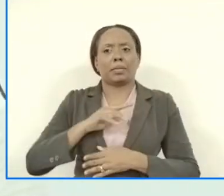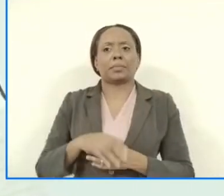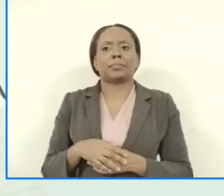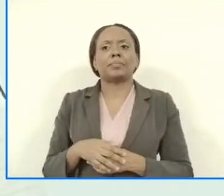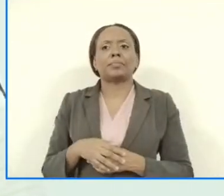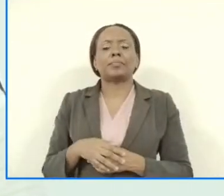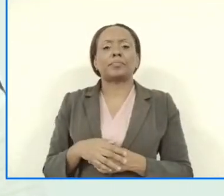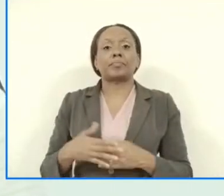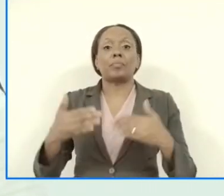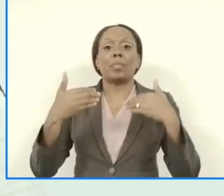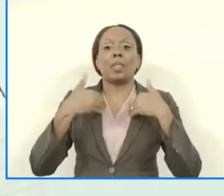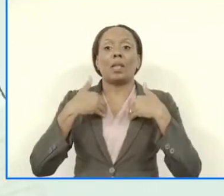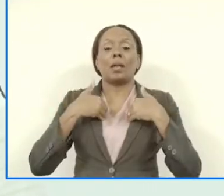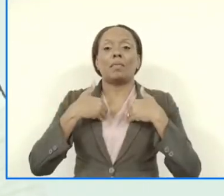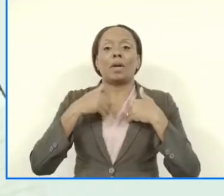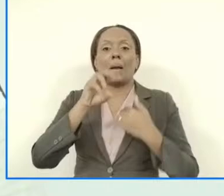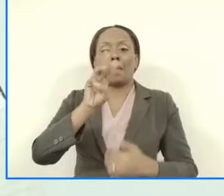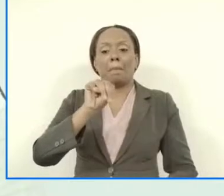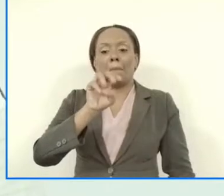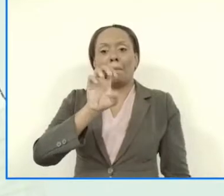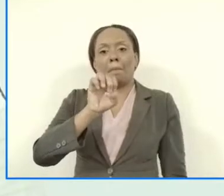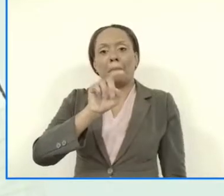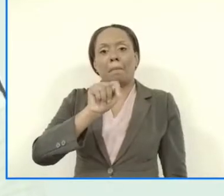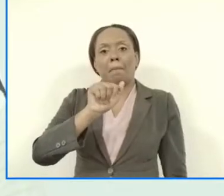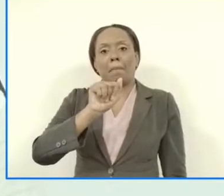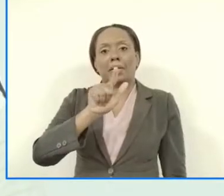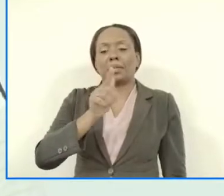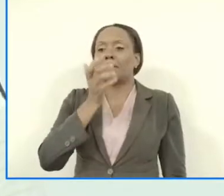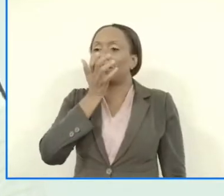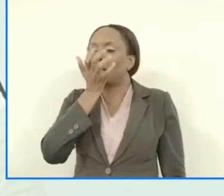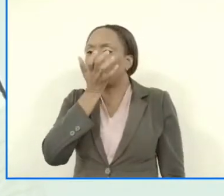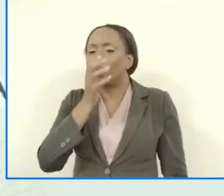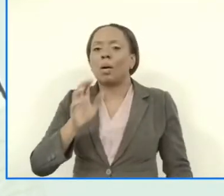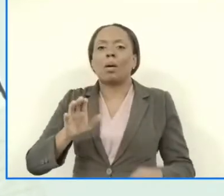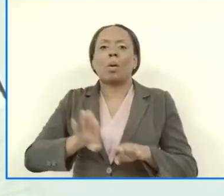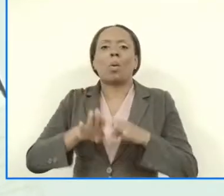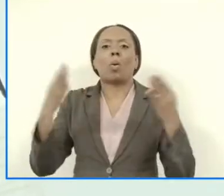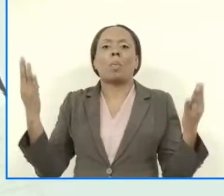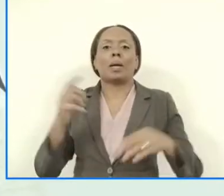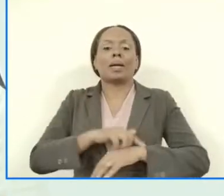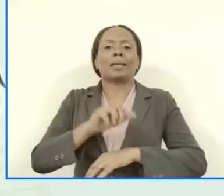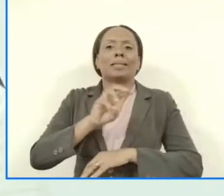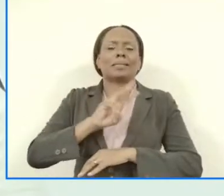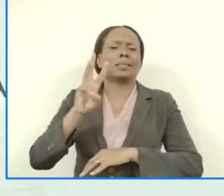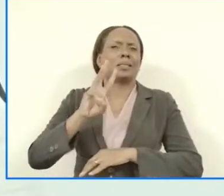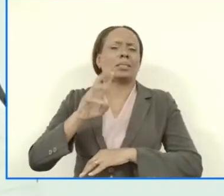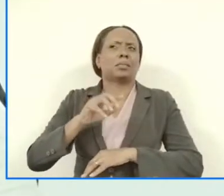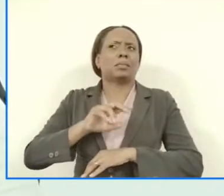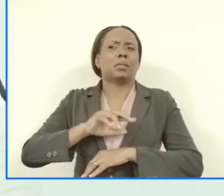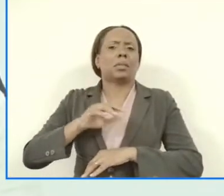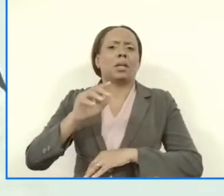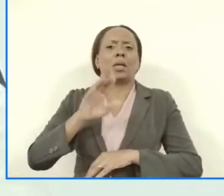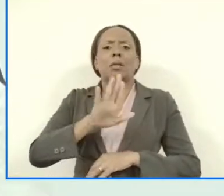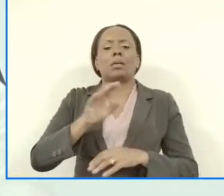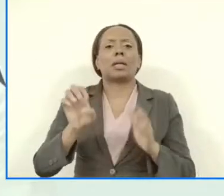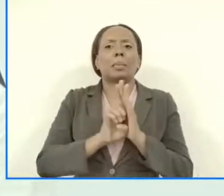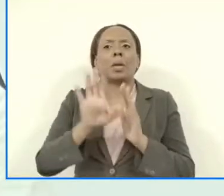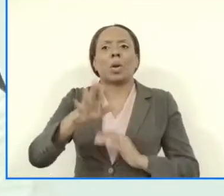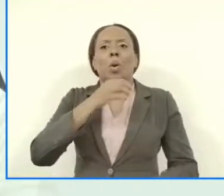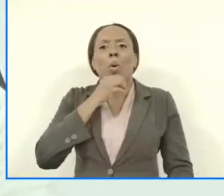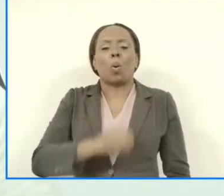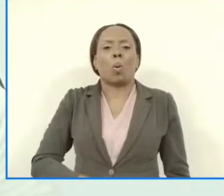is open from as early as 7 a.m. to around 6 p.m. And you can take the old fridge, the old stove,